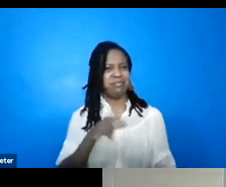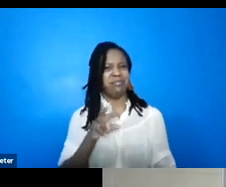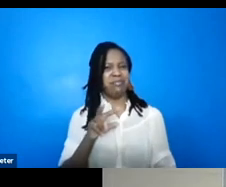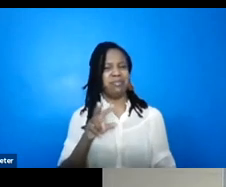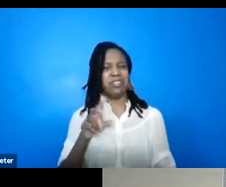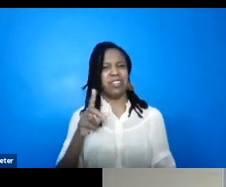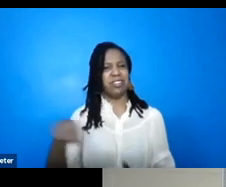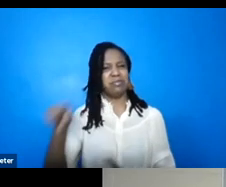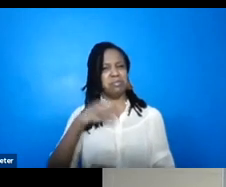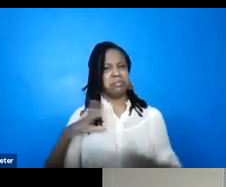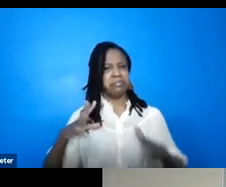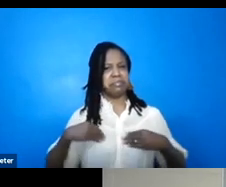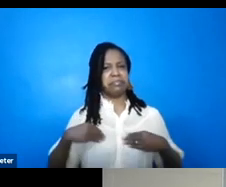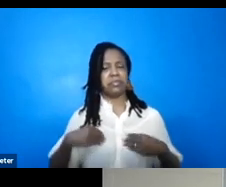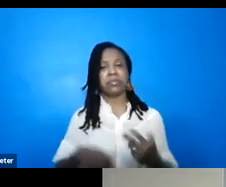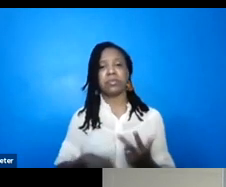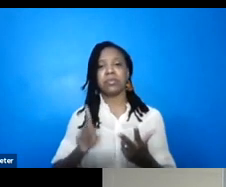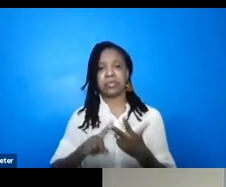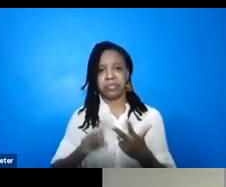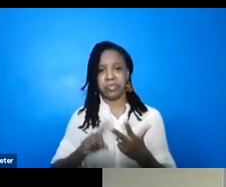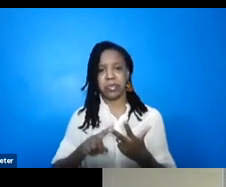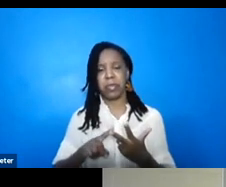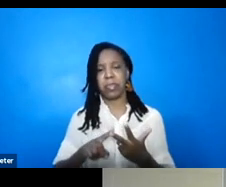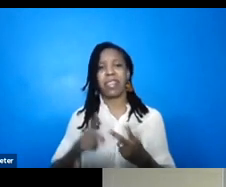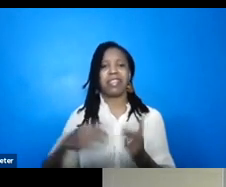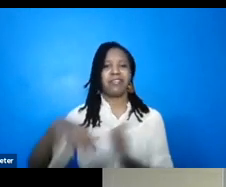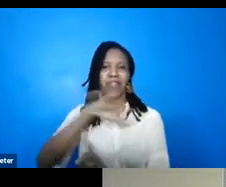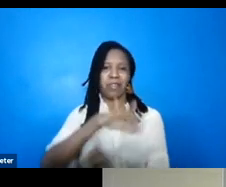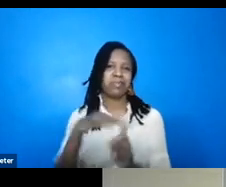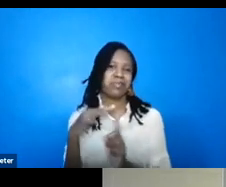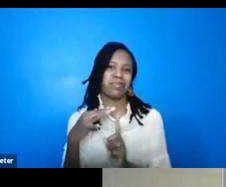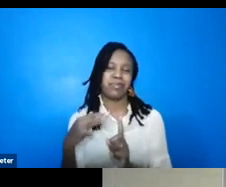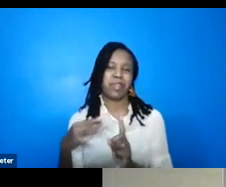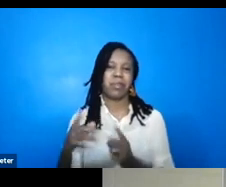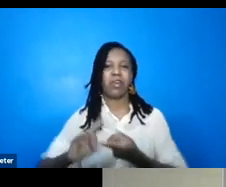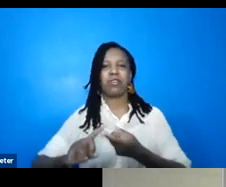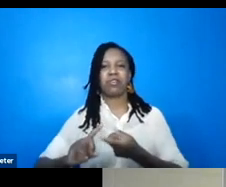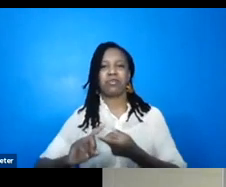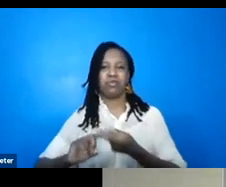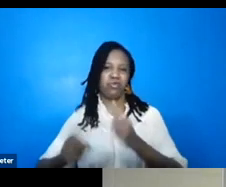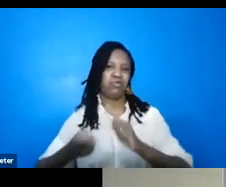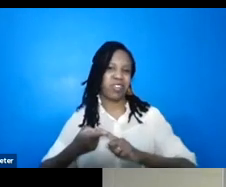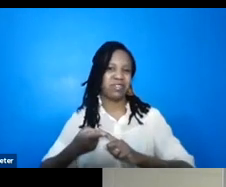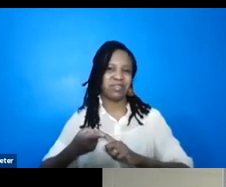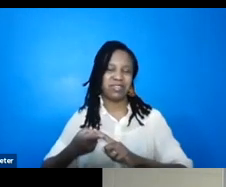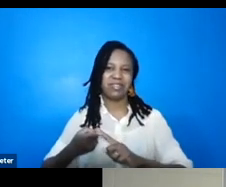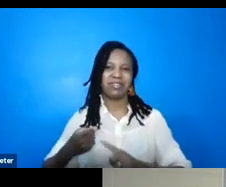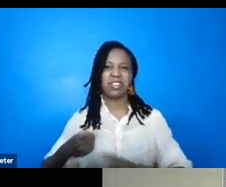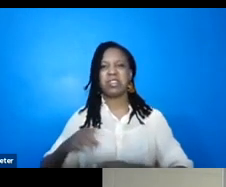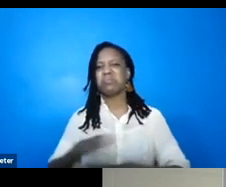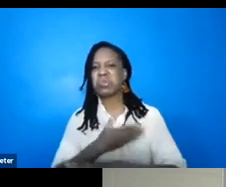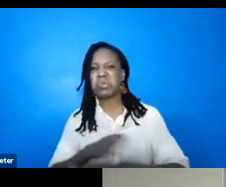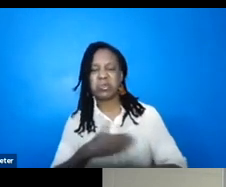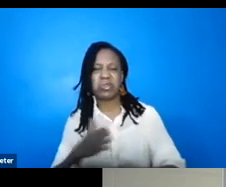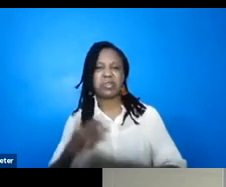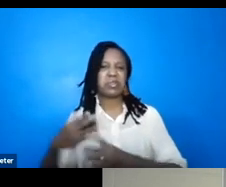peers in that environment, because all of us listen to the same music. We all listen to the same, watch the same movies. We all play